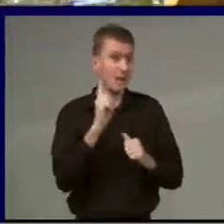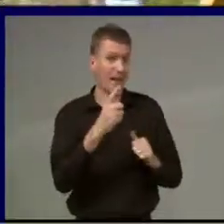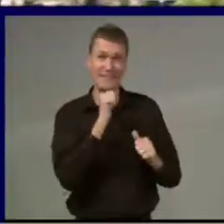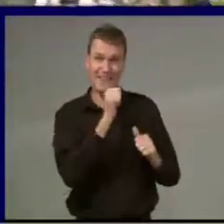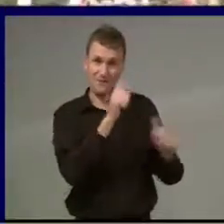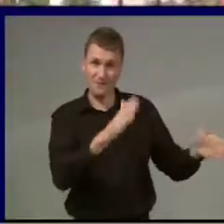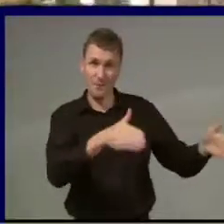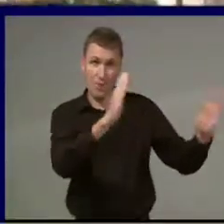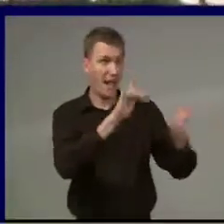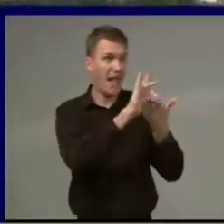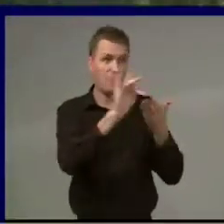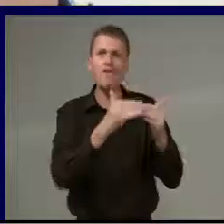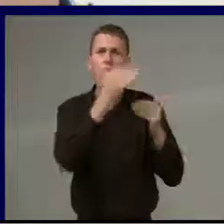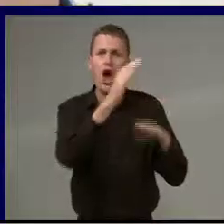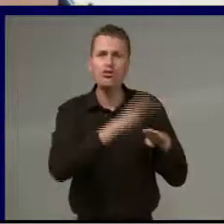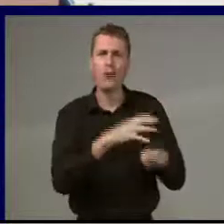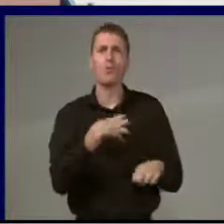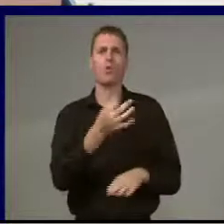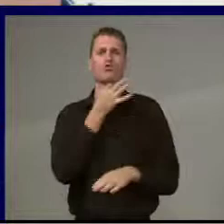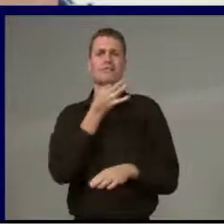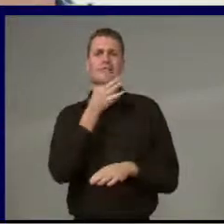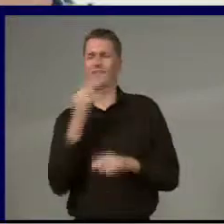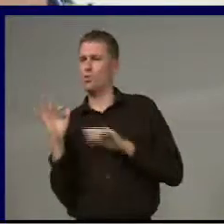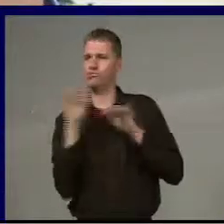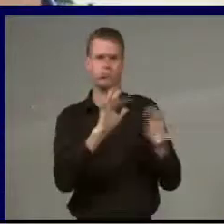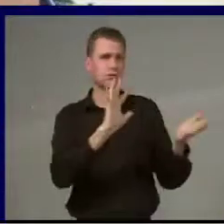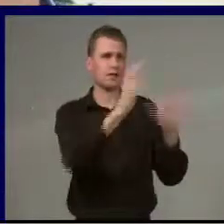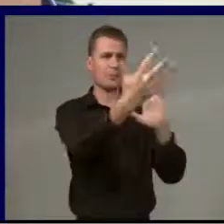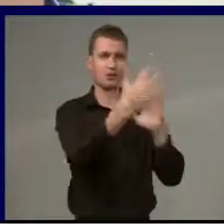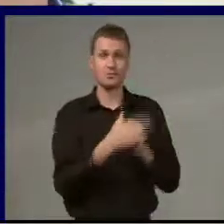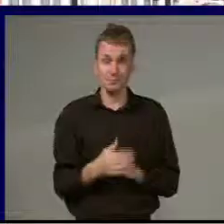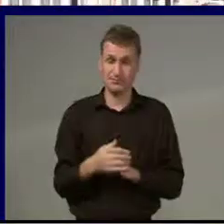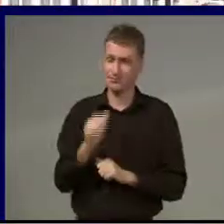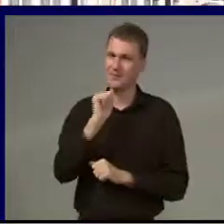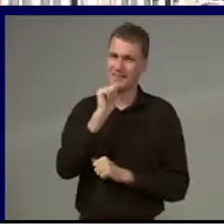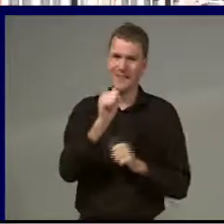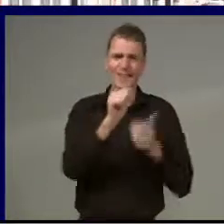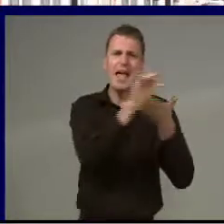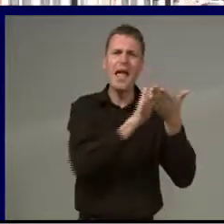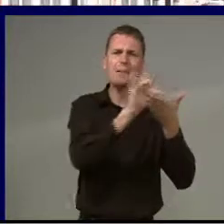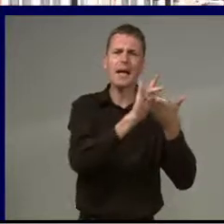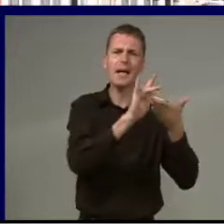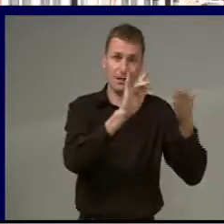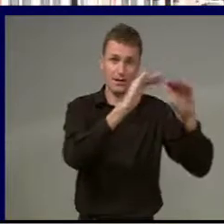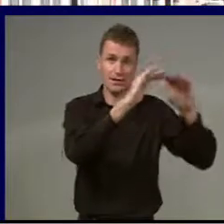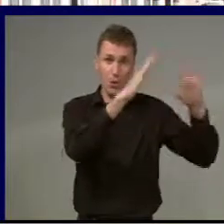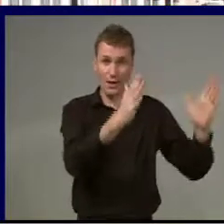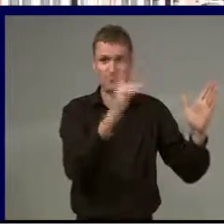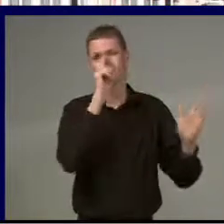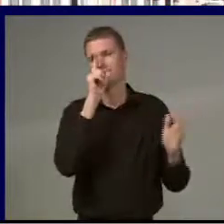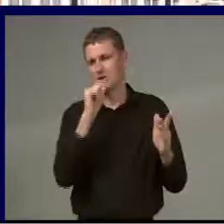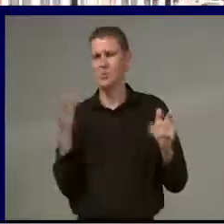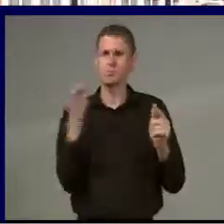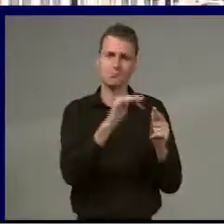attack increases. We're always concerned, a vacant building's always got the potential for vandalism. Earlier this year, it was reported that